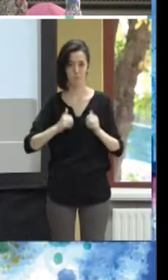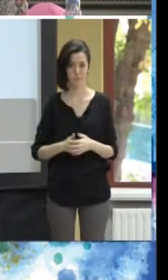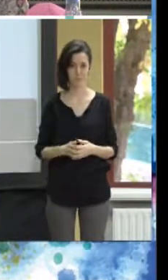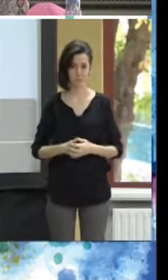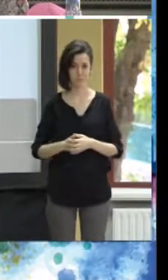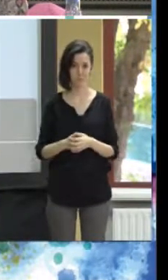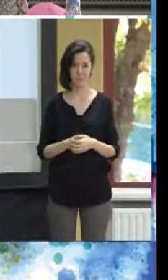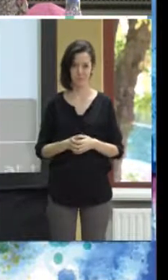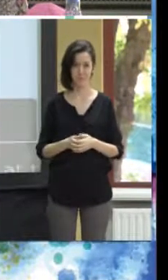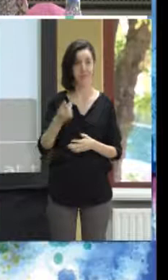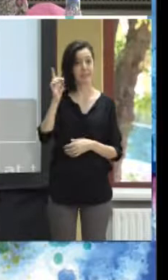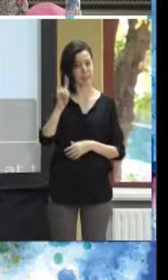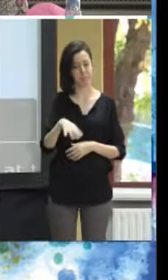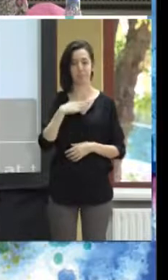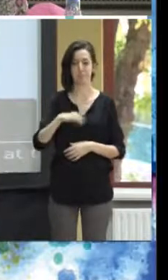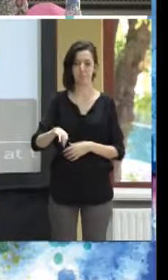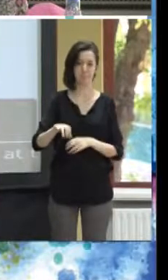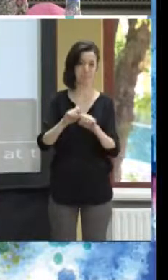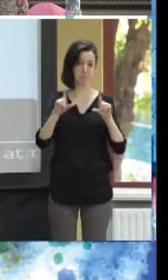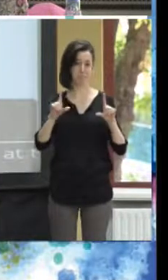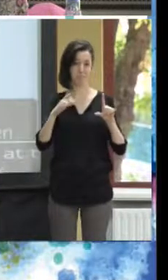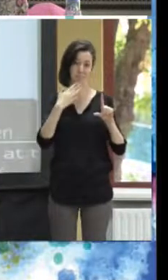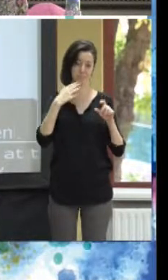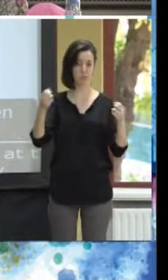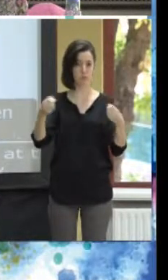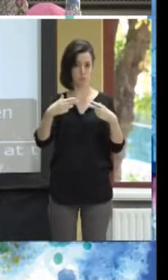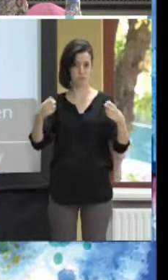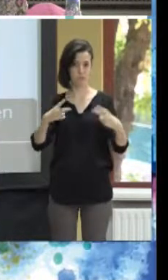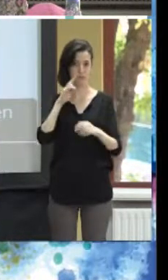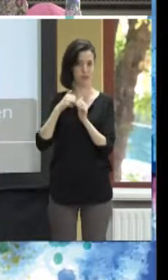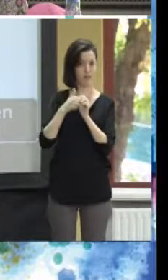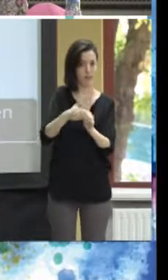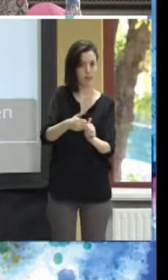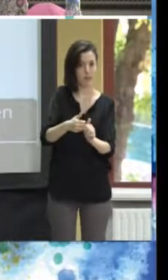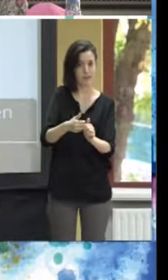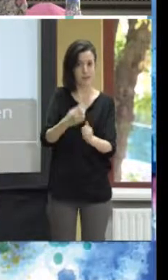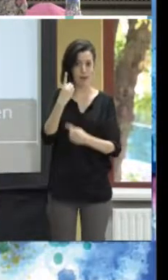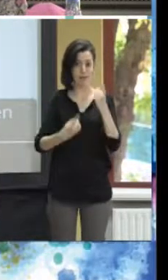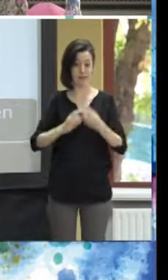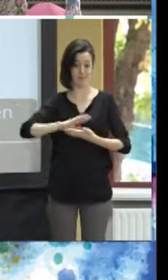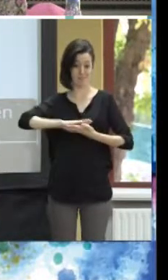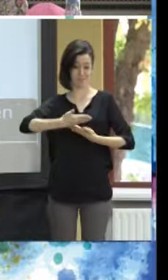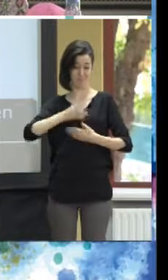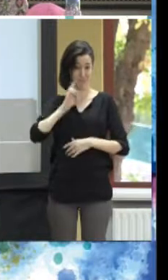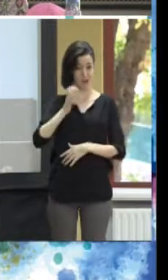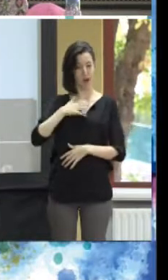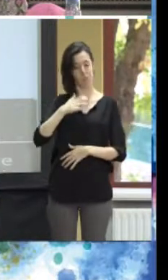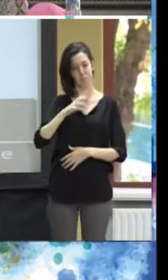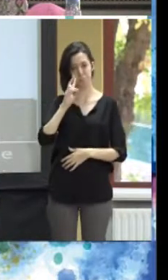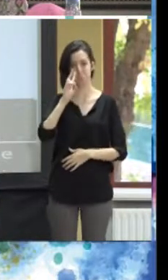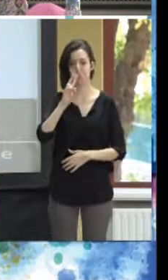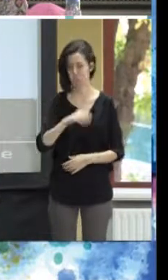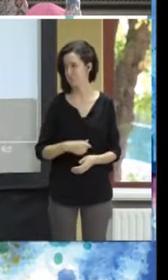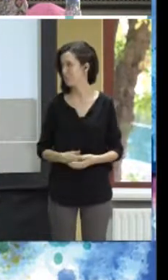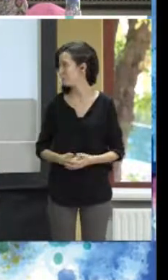to fight. You can also follow in the screens the overtitles if you cannot just follow the screens of